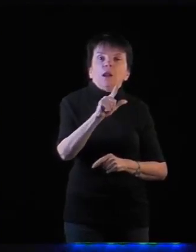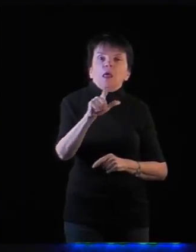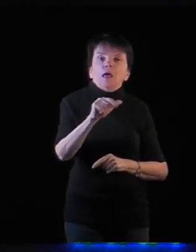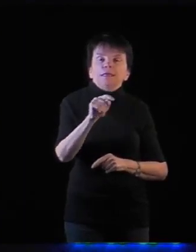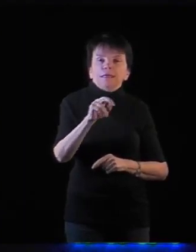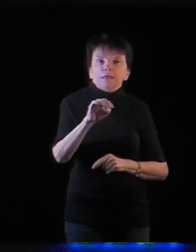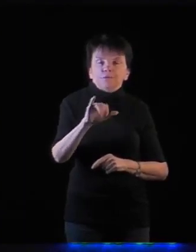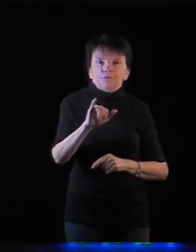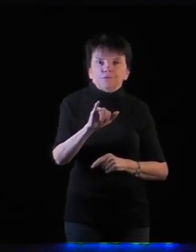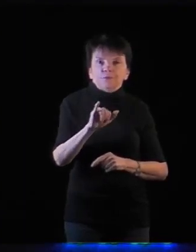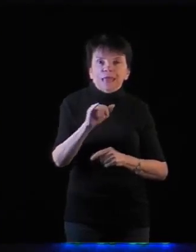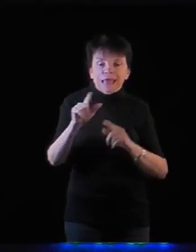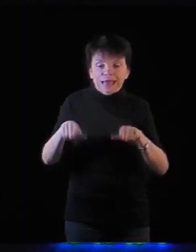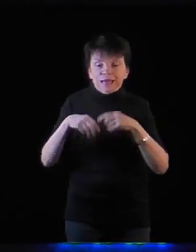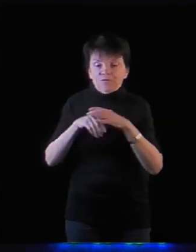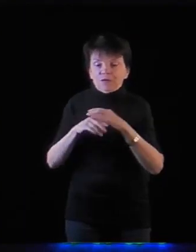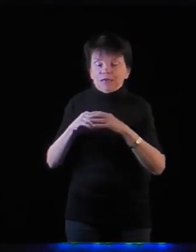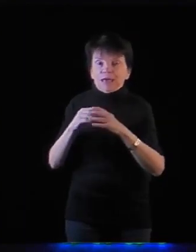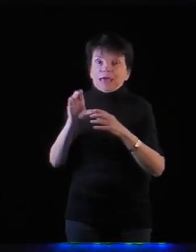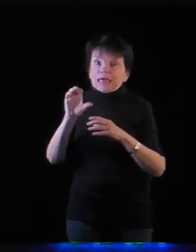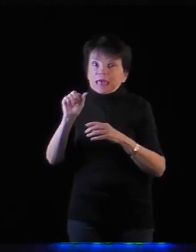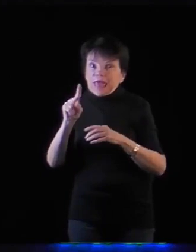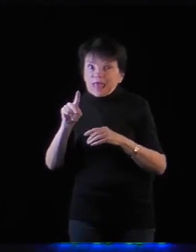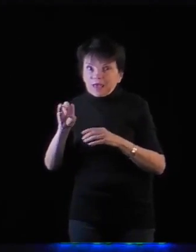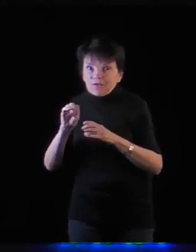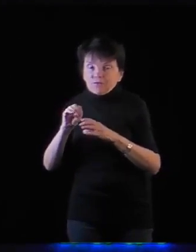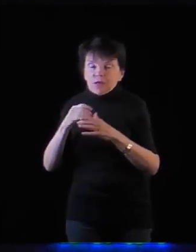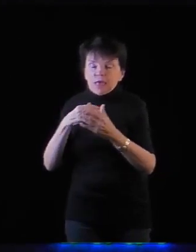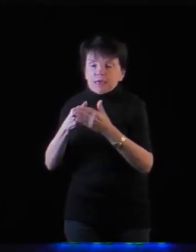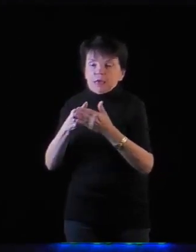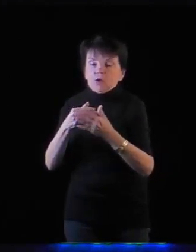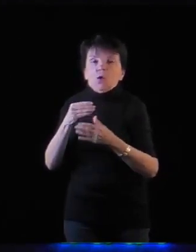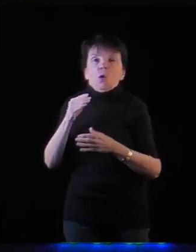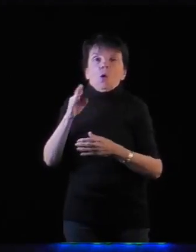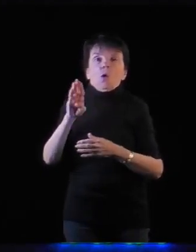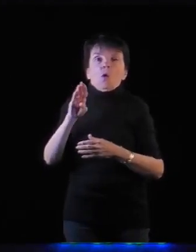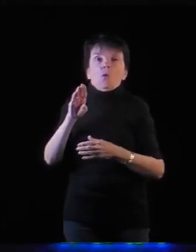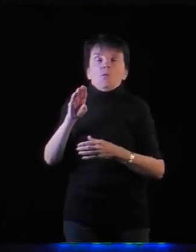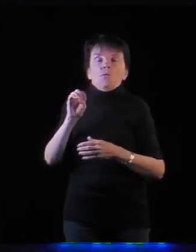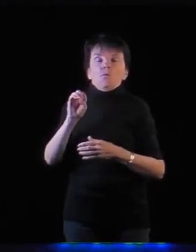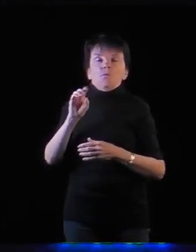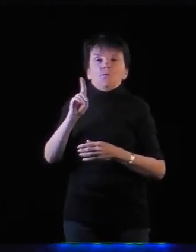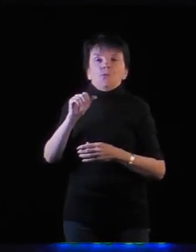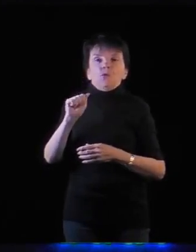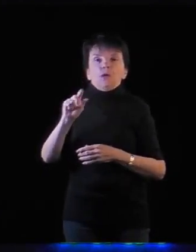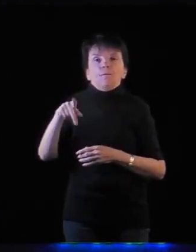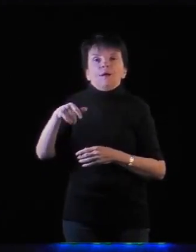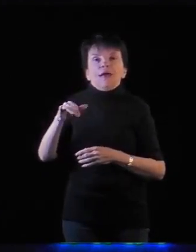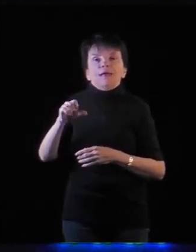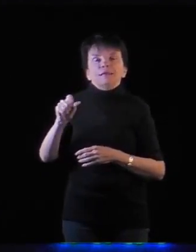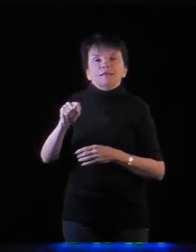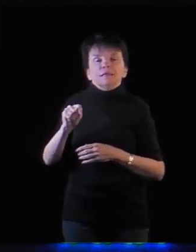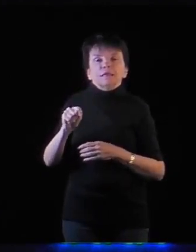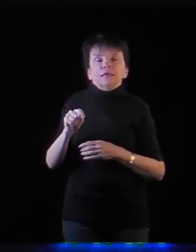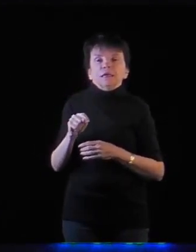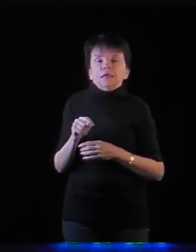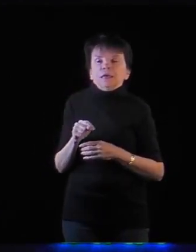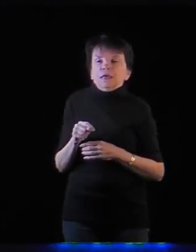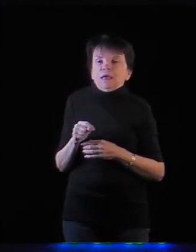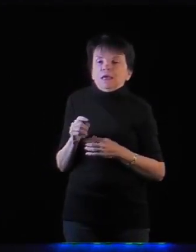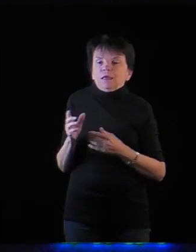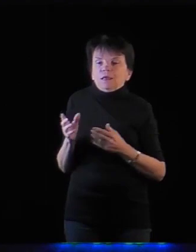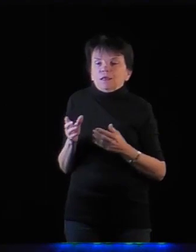Budapest for years. They left their home only to scrape together whatever money they could